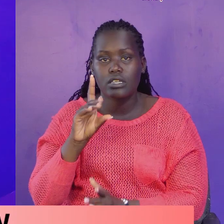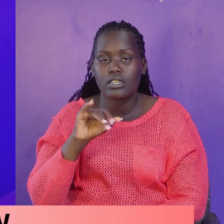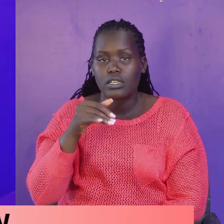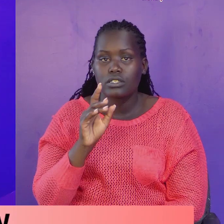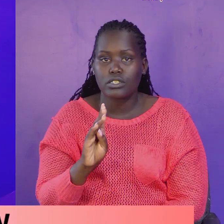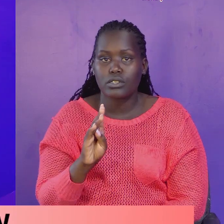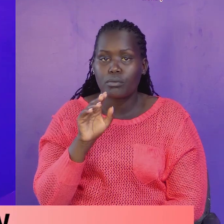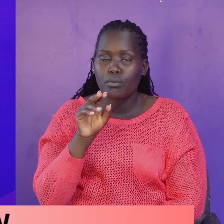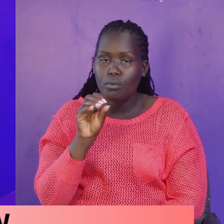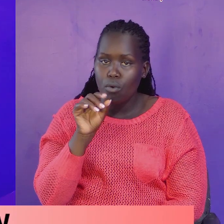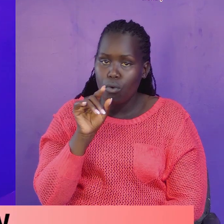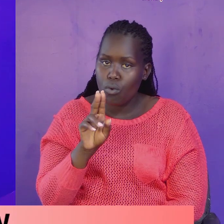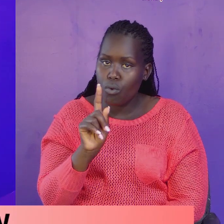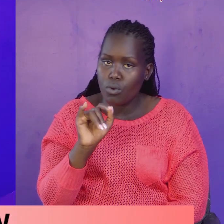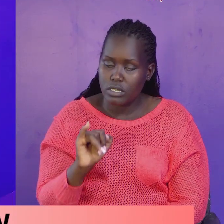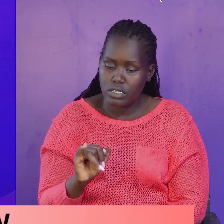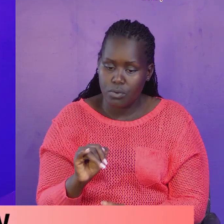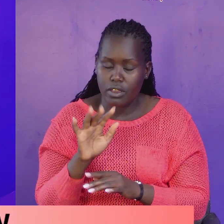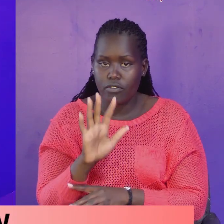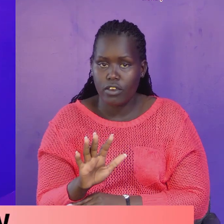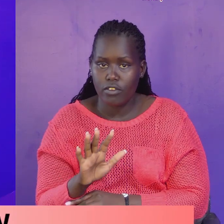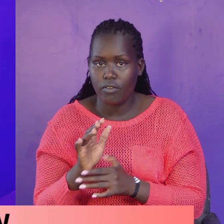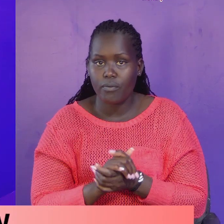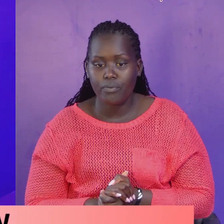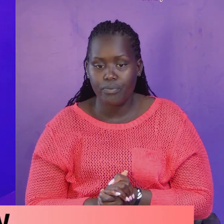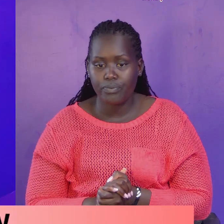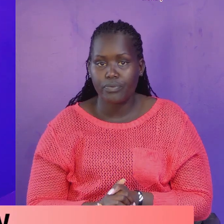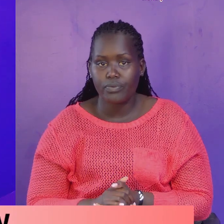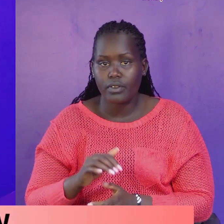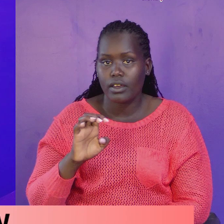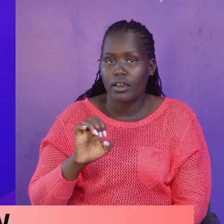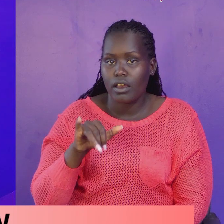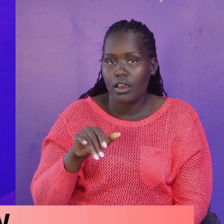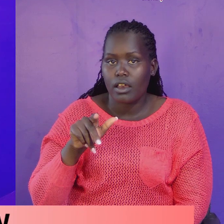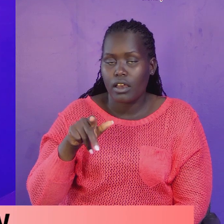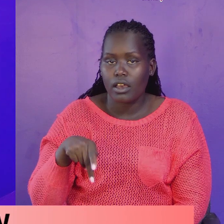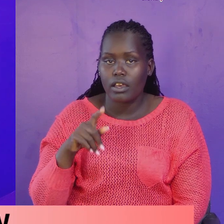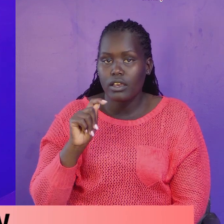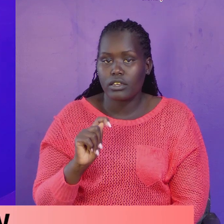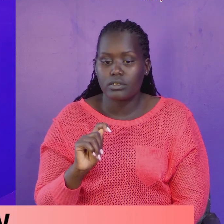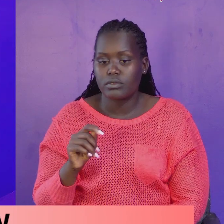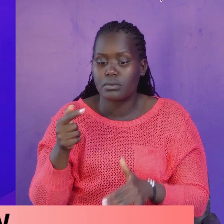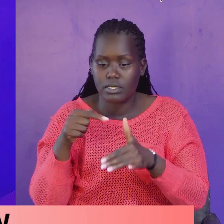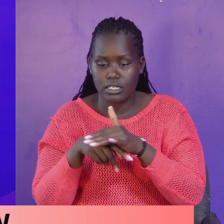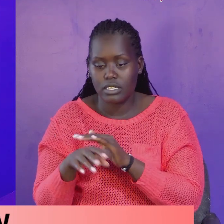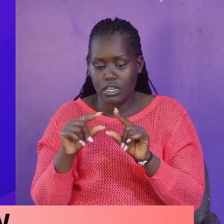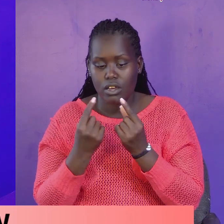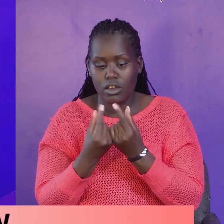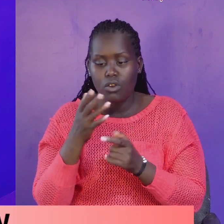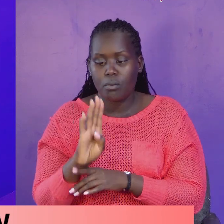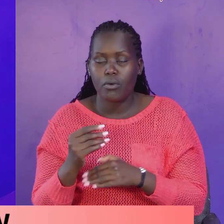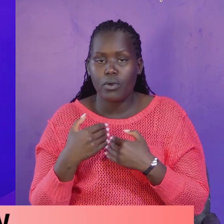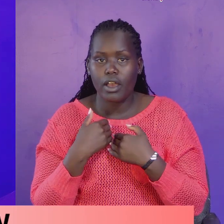point. Yeah. So the best two teams. Already say Egypt wako ndani. Yeah. Okay. Group B. Group B, we have